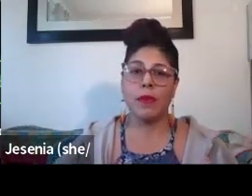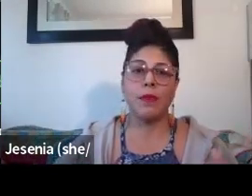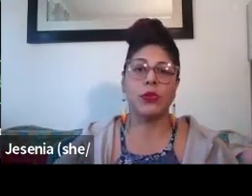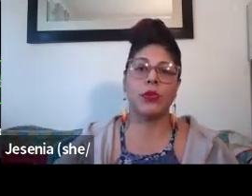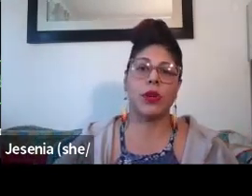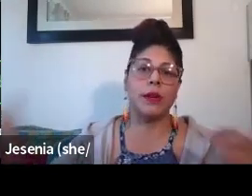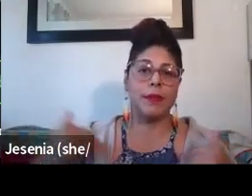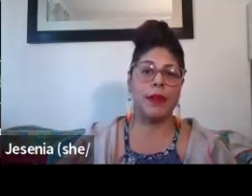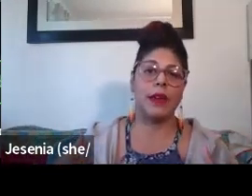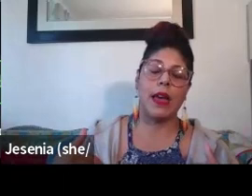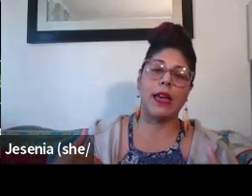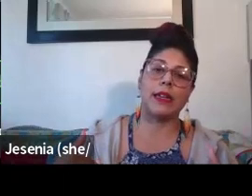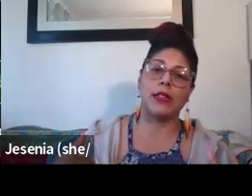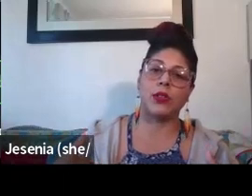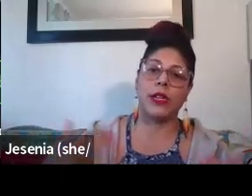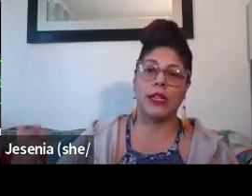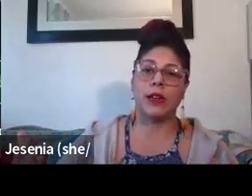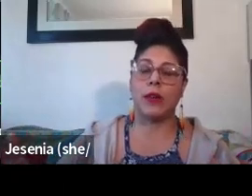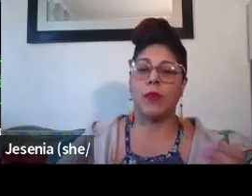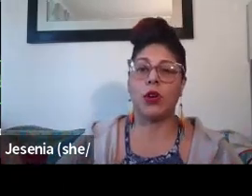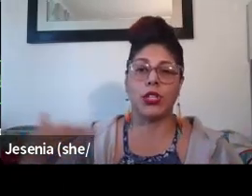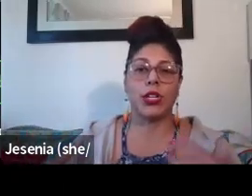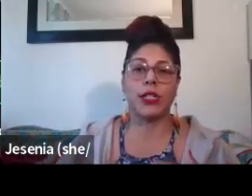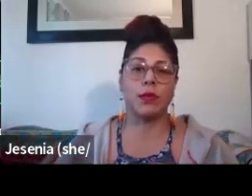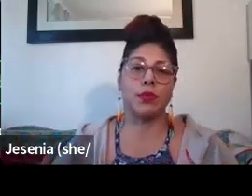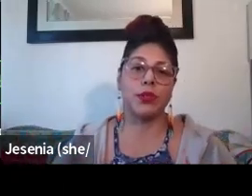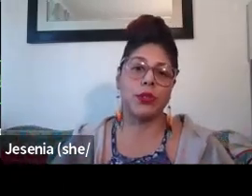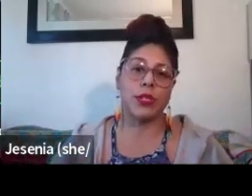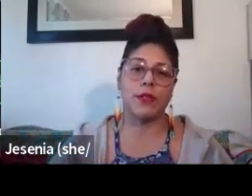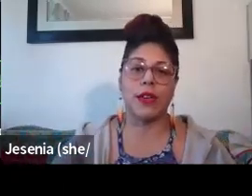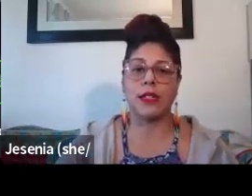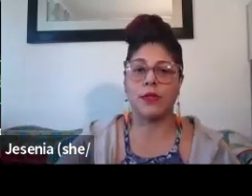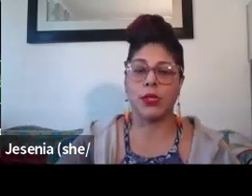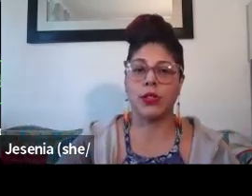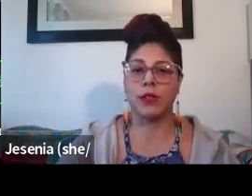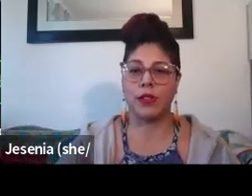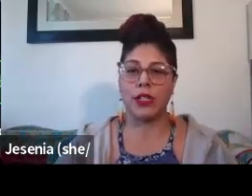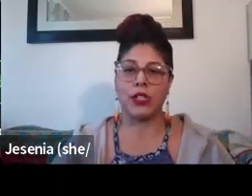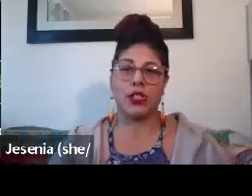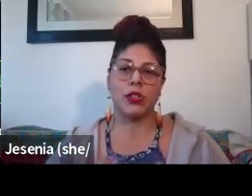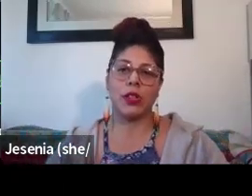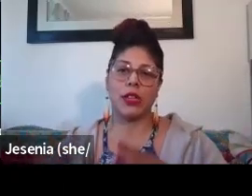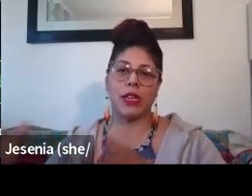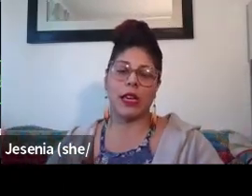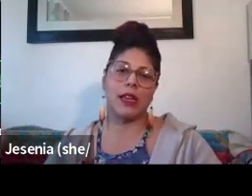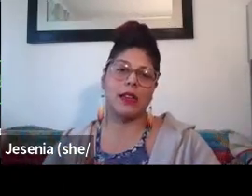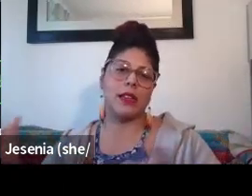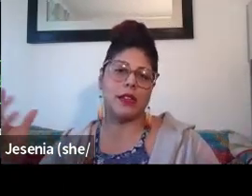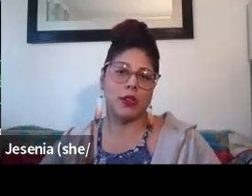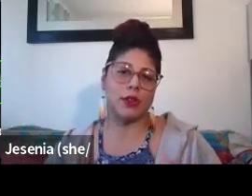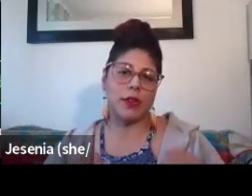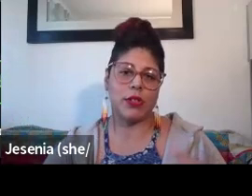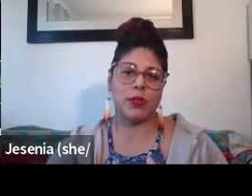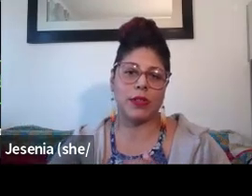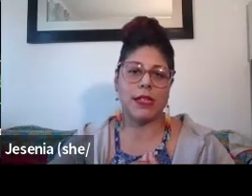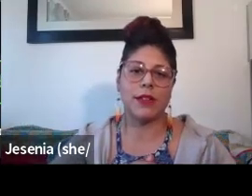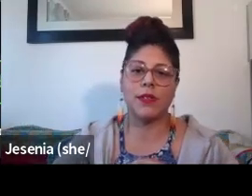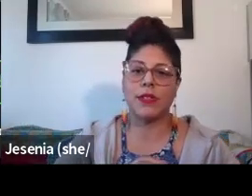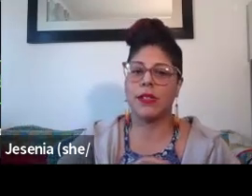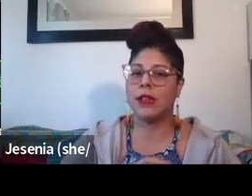computer. Like, share, comment. Community rush, that's where we send our audience to